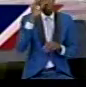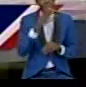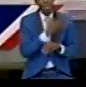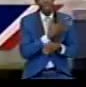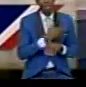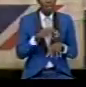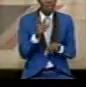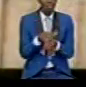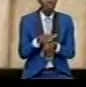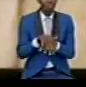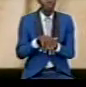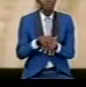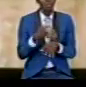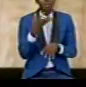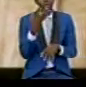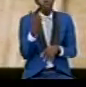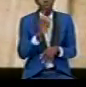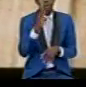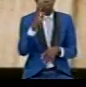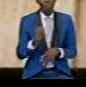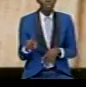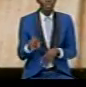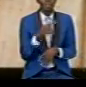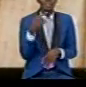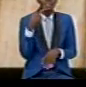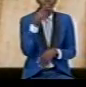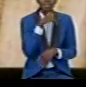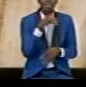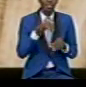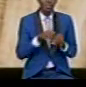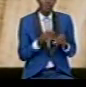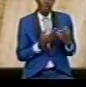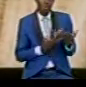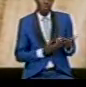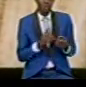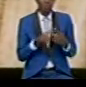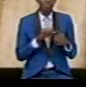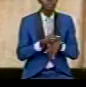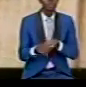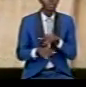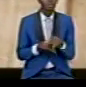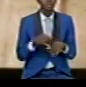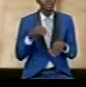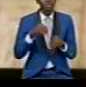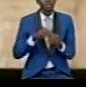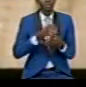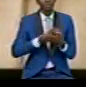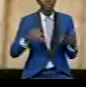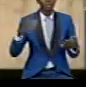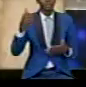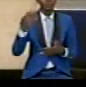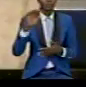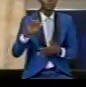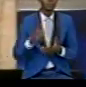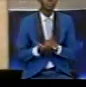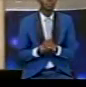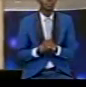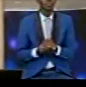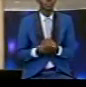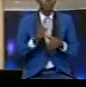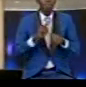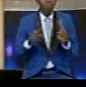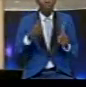craftiness, whereby they lie in wait to deceive. Then in verse 15, it says,